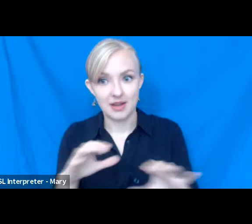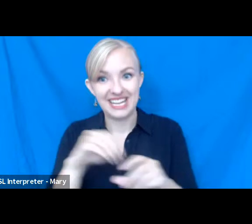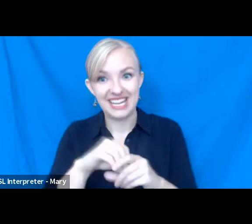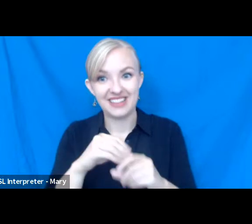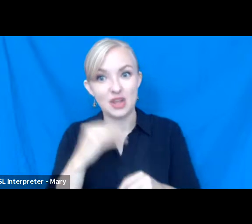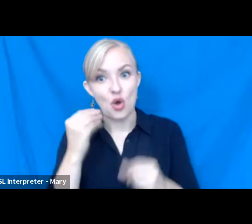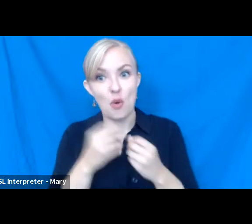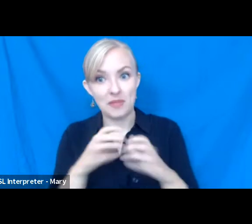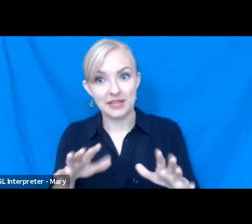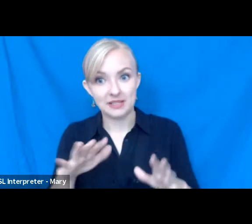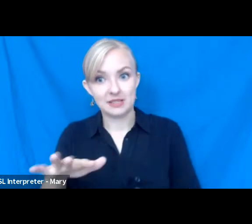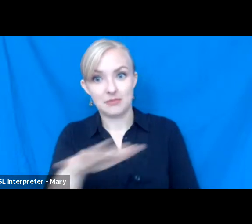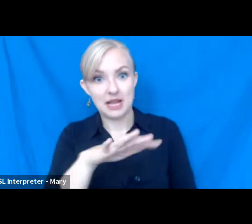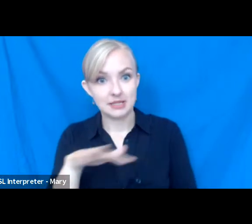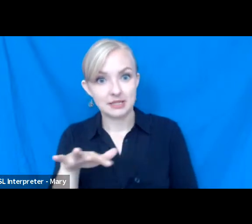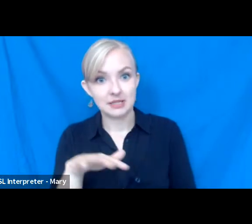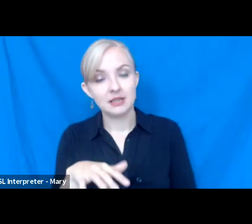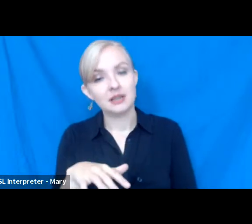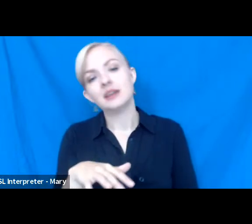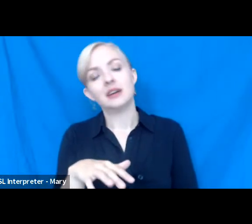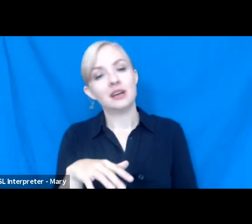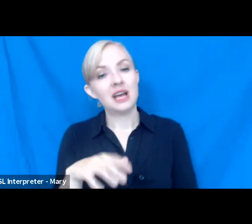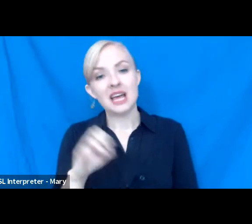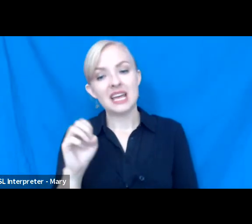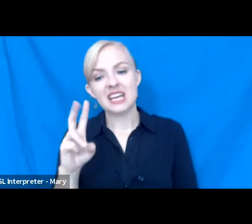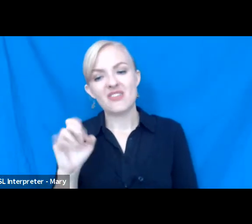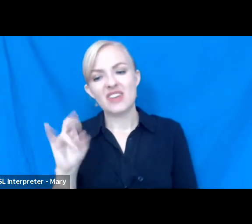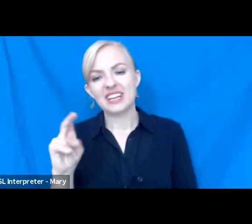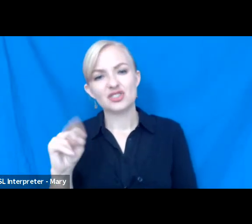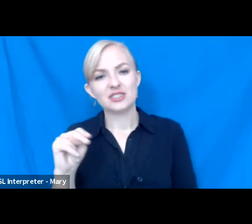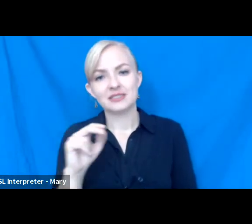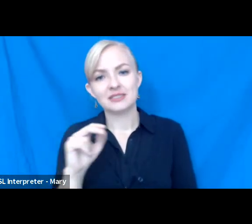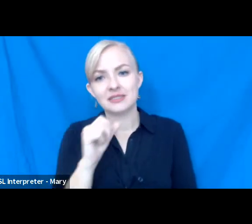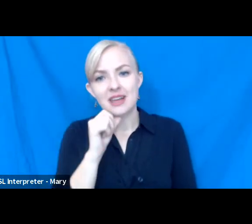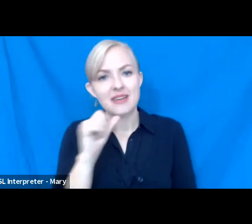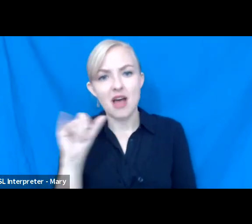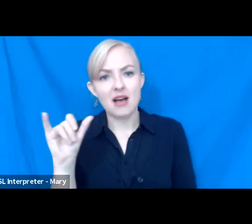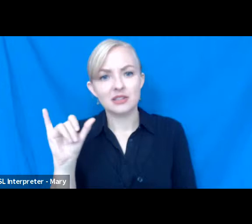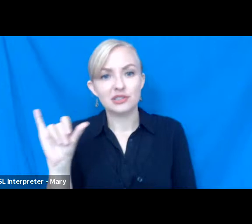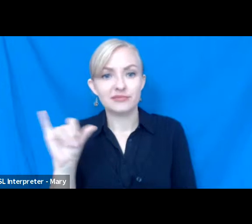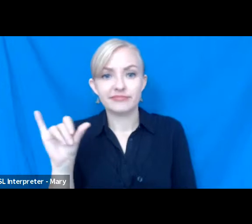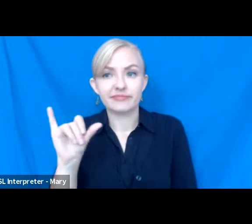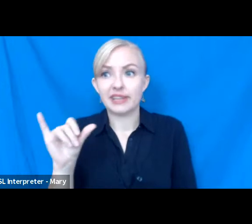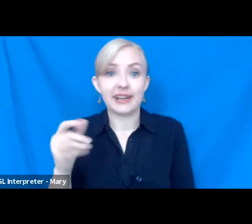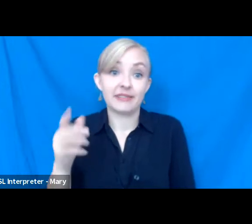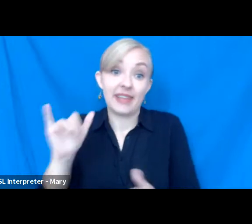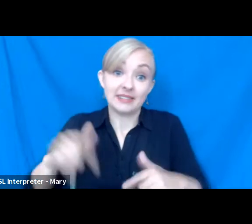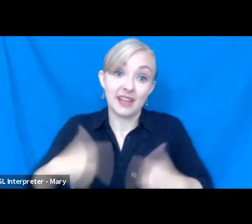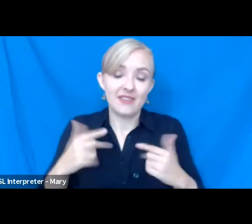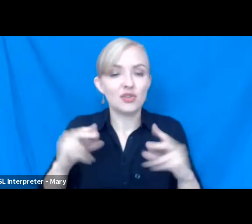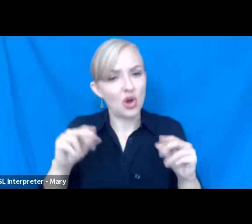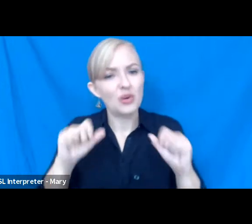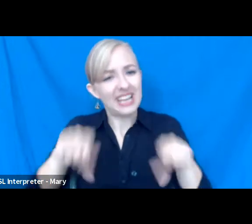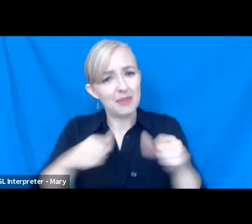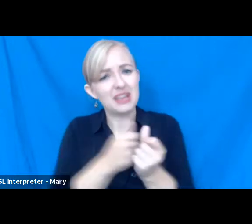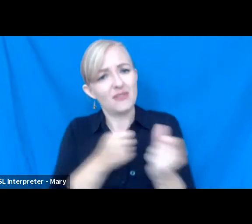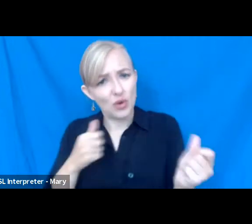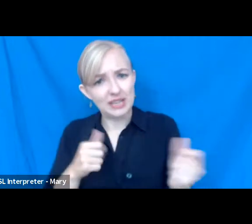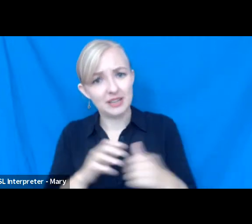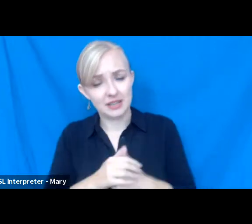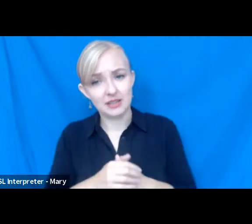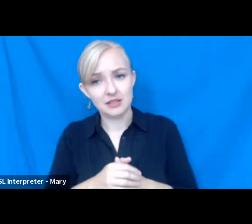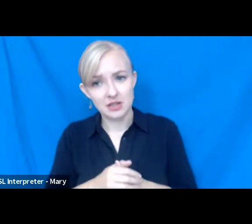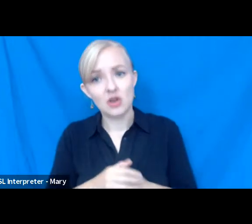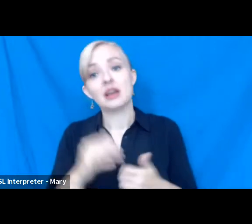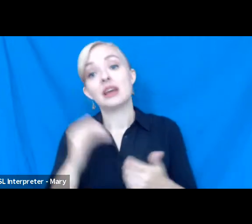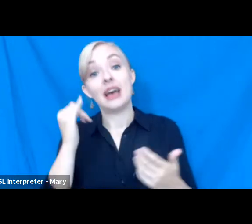that evictions just aren't just a fact of life. They can be avoided and mitigated. And even if an eviction is carried out, having case